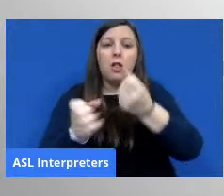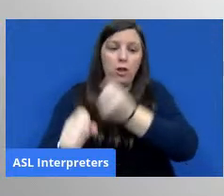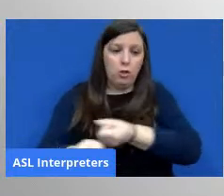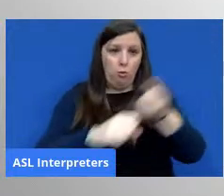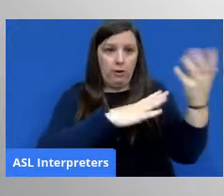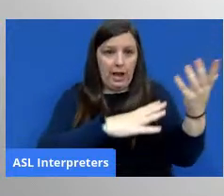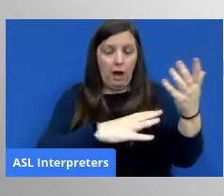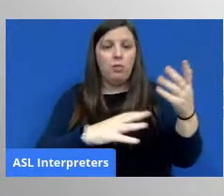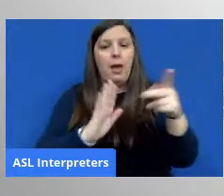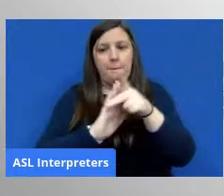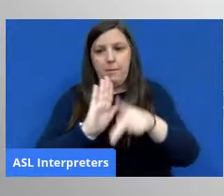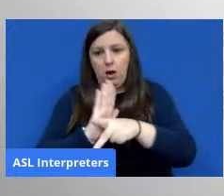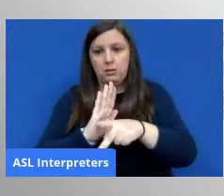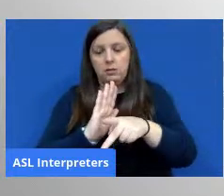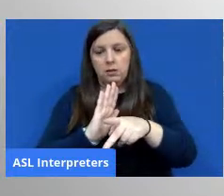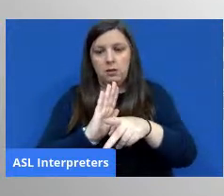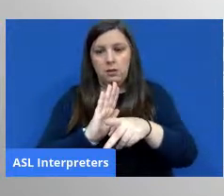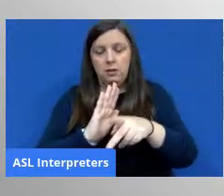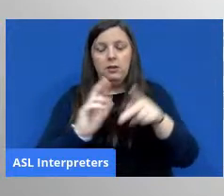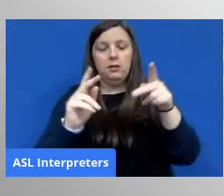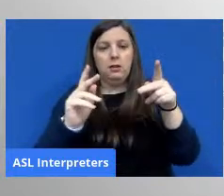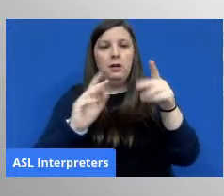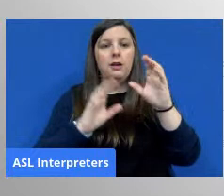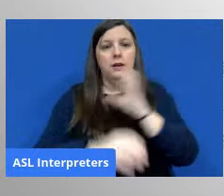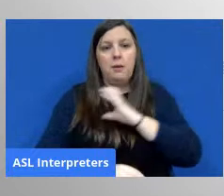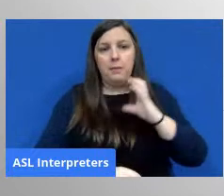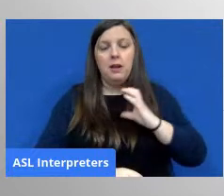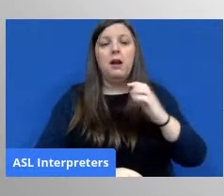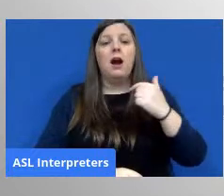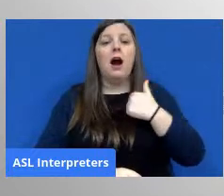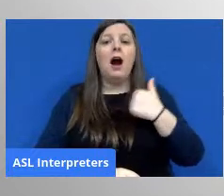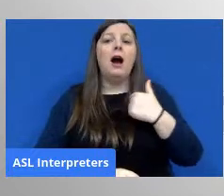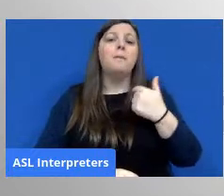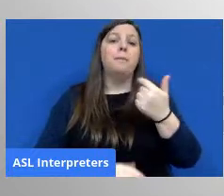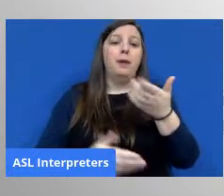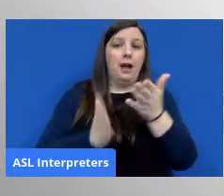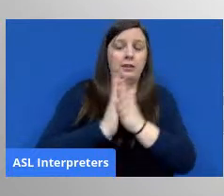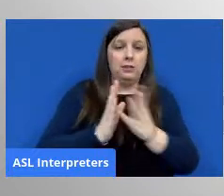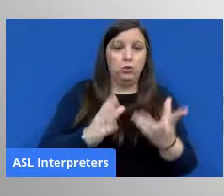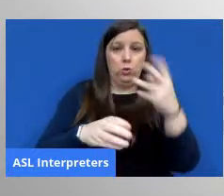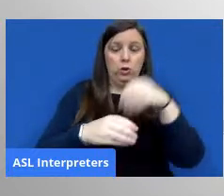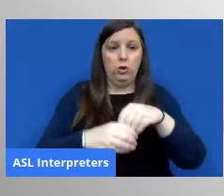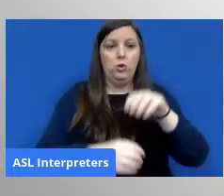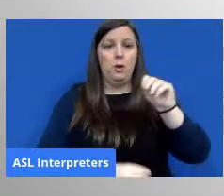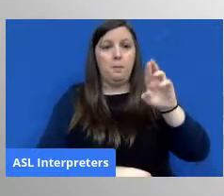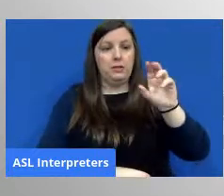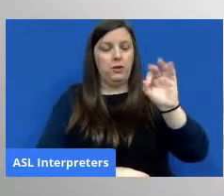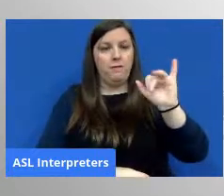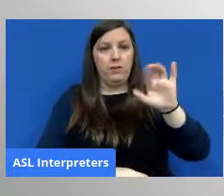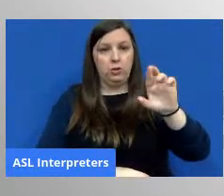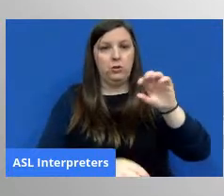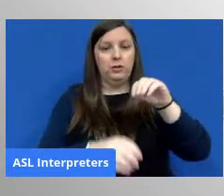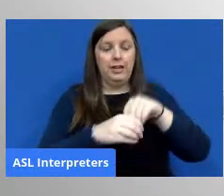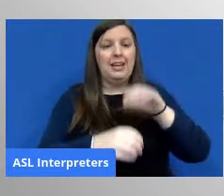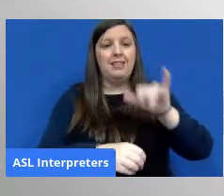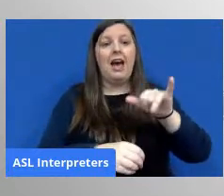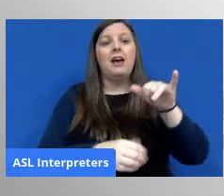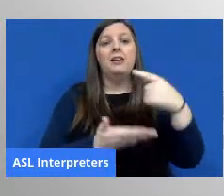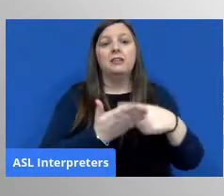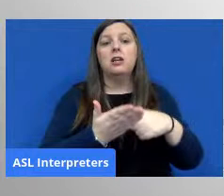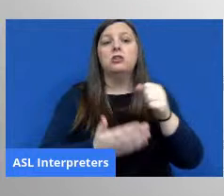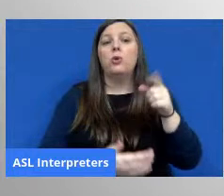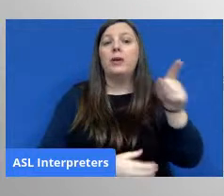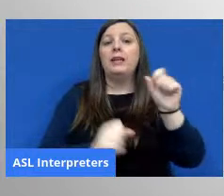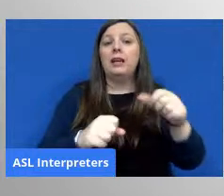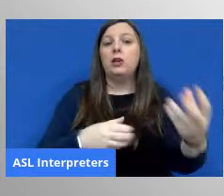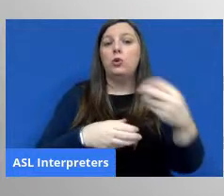he can tell the full board basically what he told the COC about the importance of the policy committee. And also, we should probably